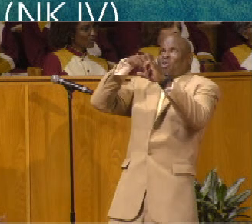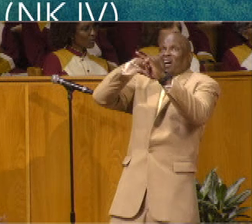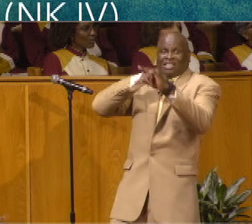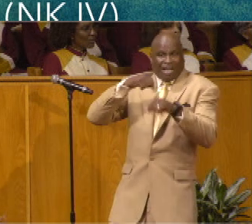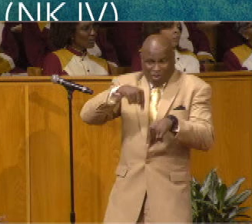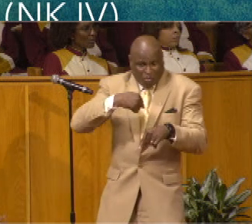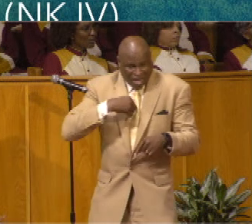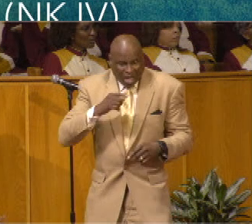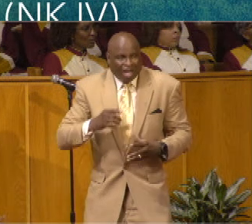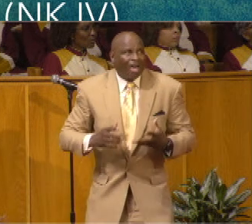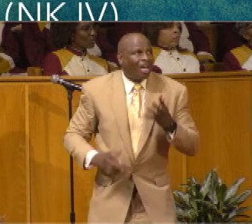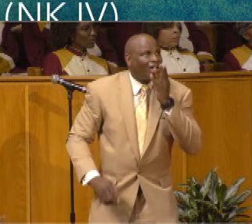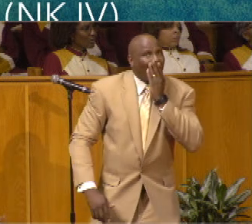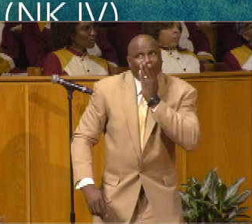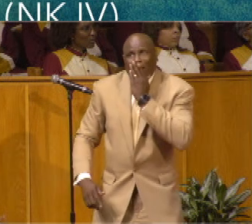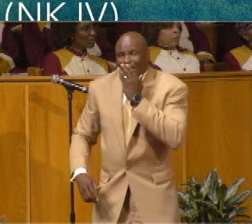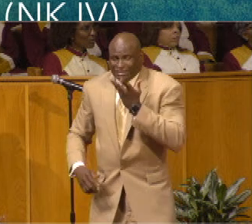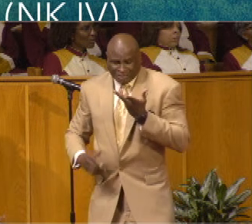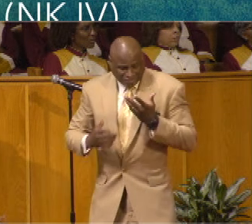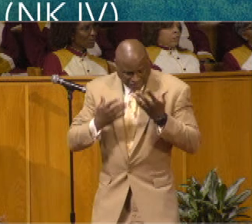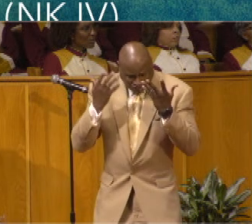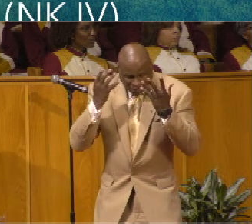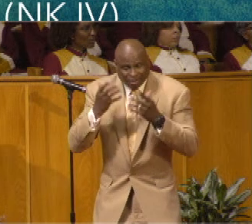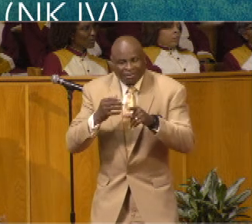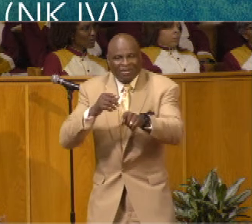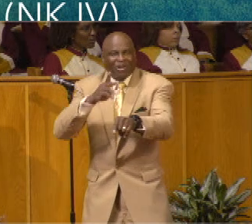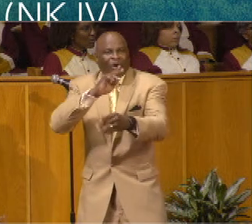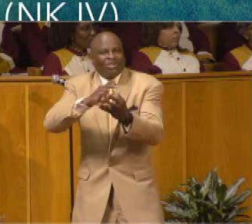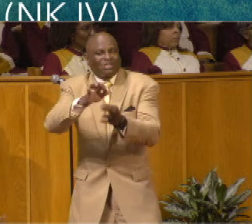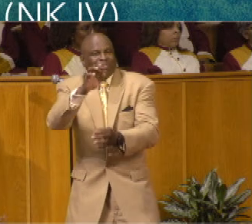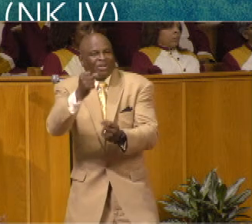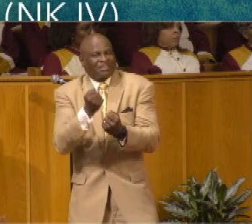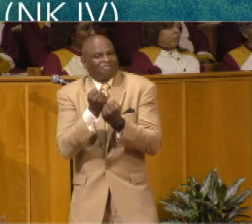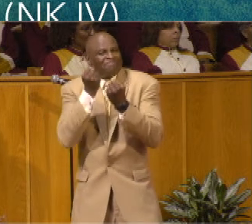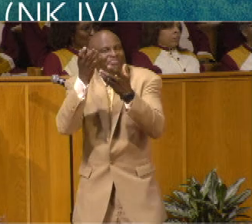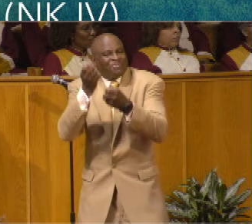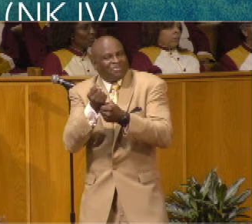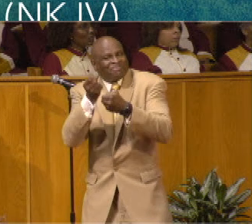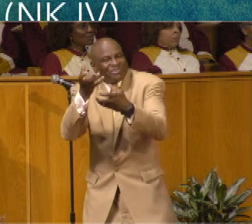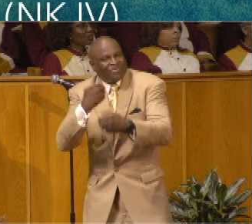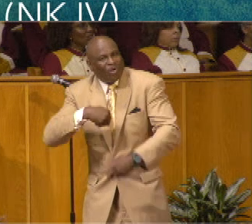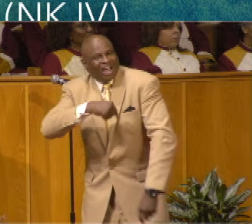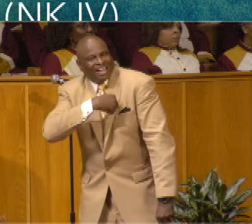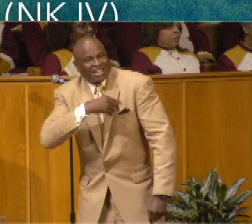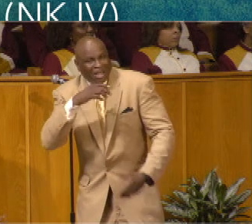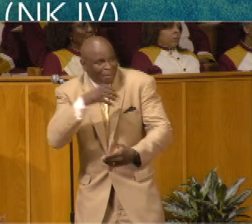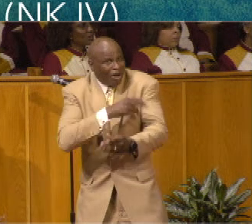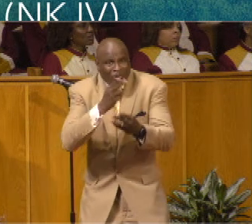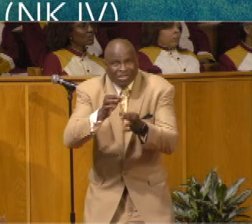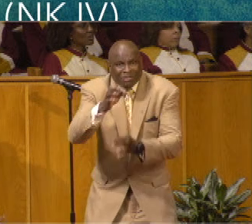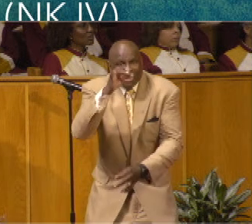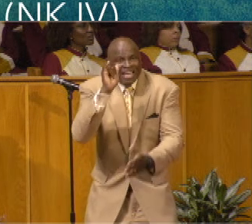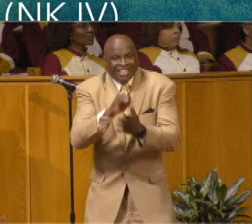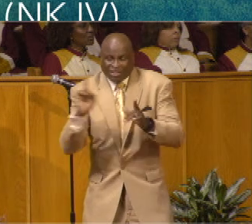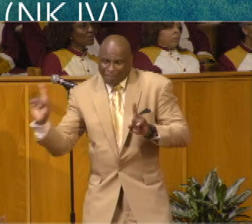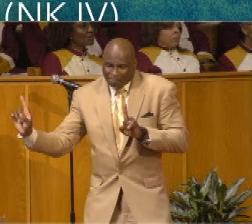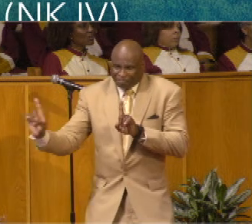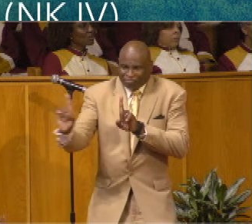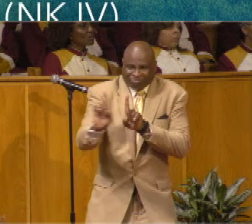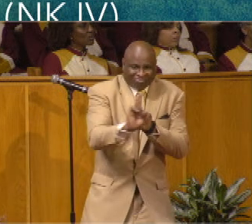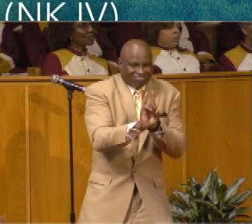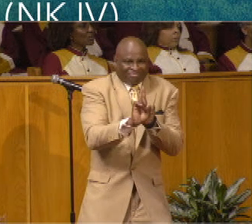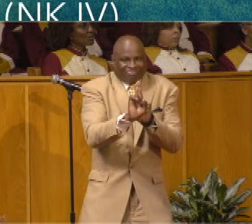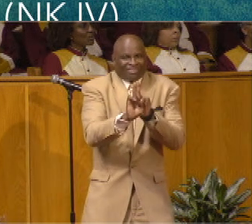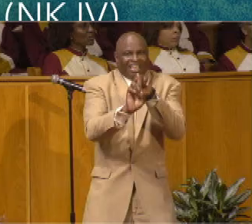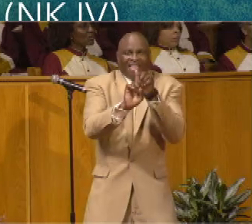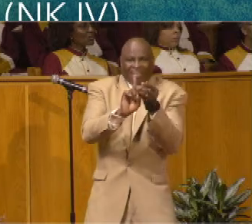should with groanings that we don't understand. Paul says, listen, the power of the Holy Spirit is to intercede with you